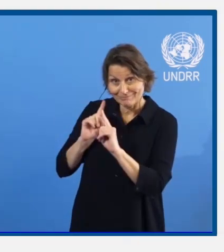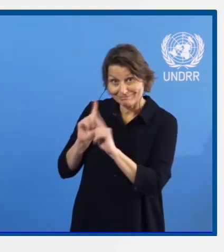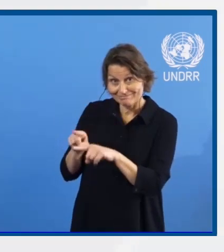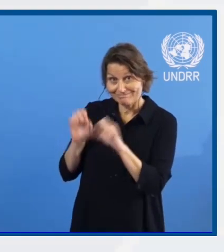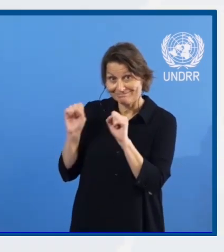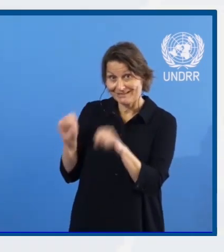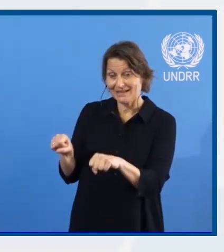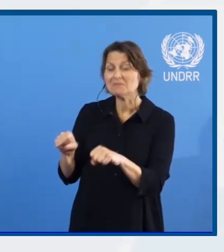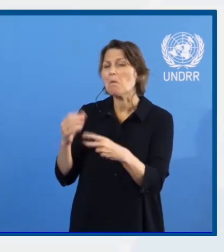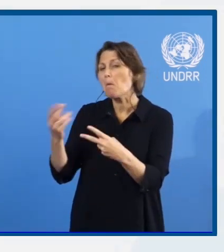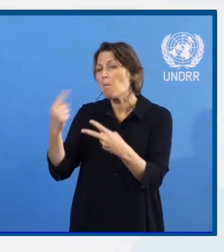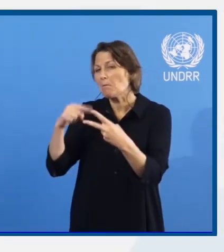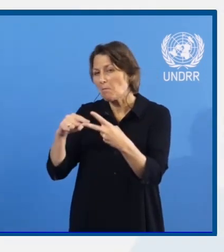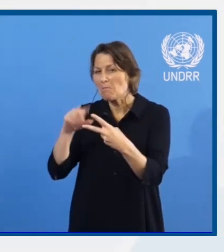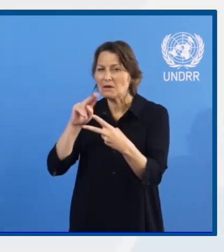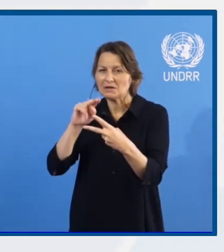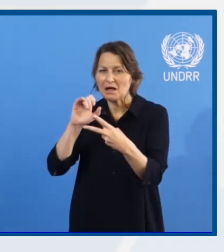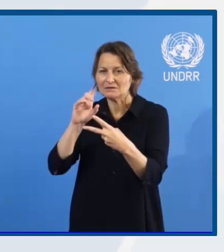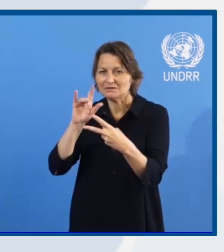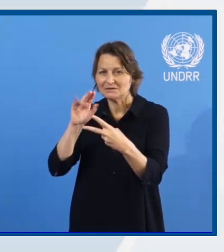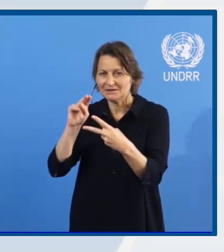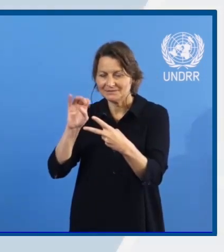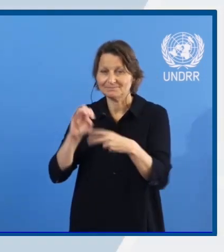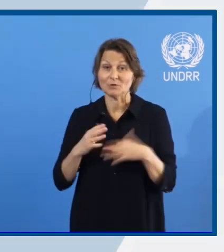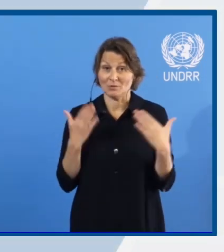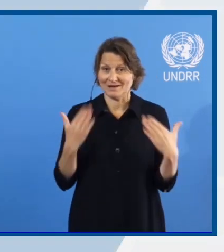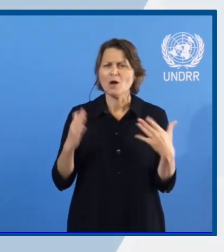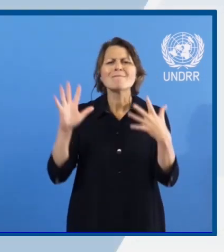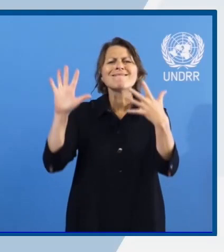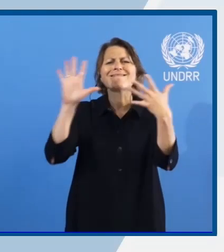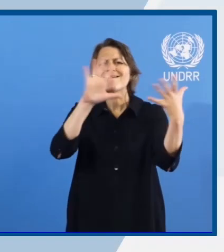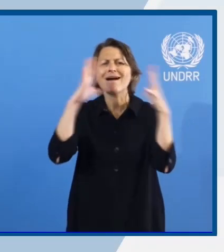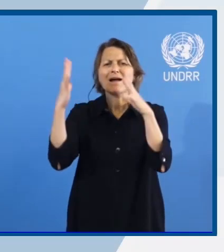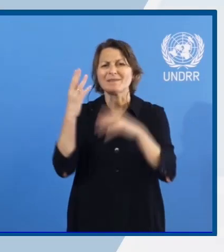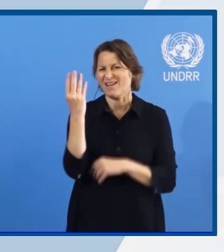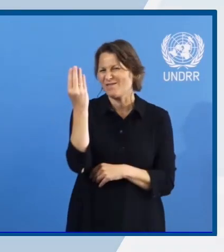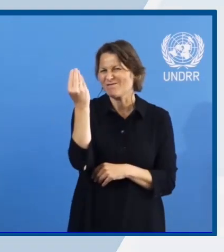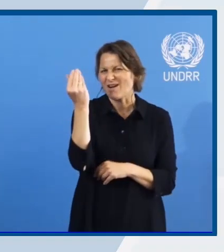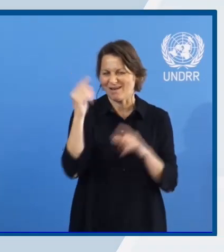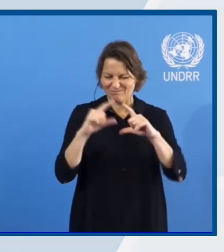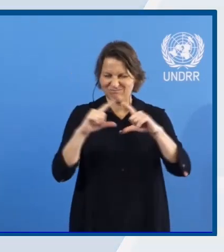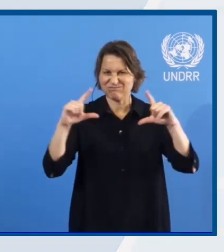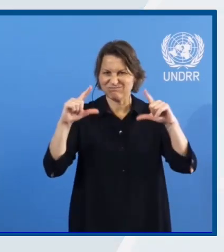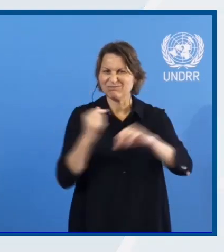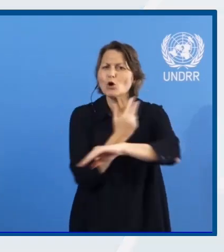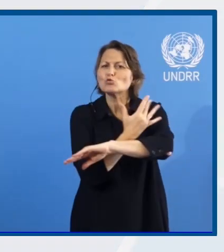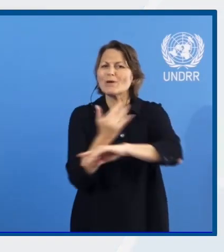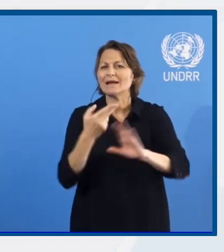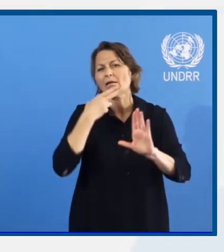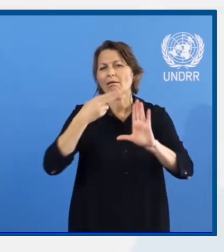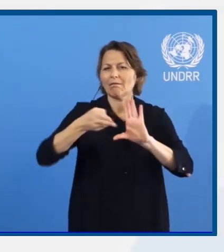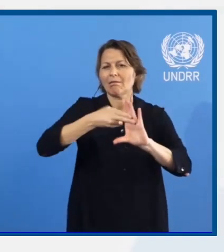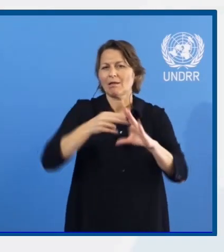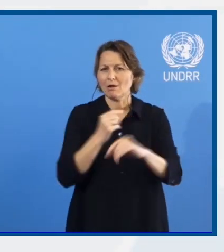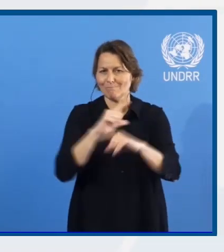Subsequently, maybe Nadine. Green and climate bonds do not yet take resilience or not yet organized around resilience